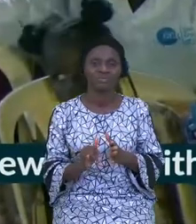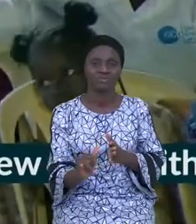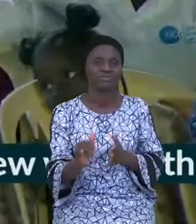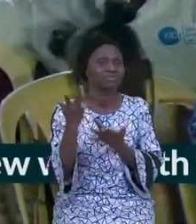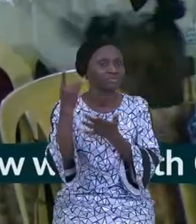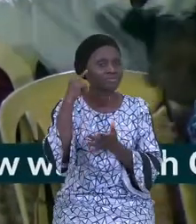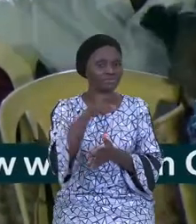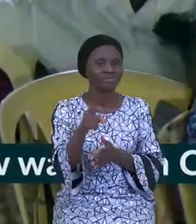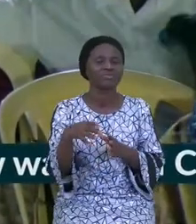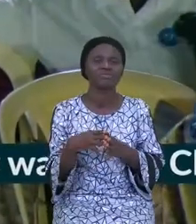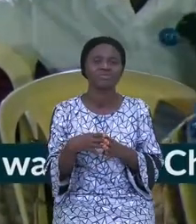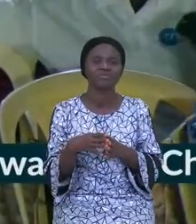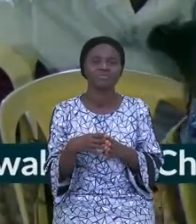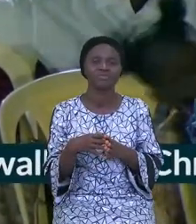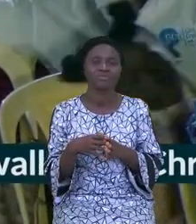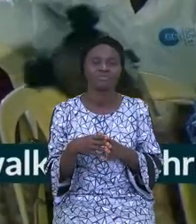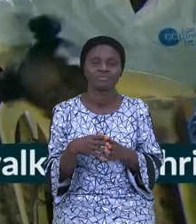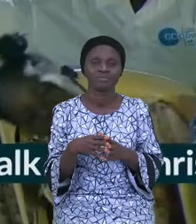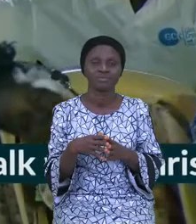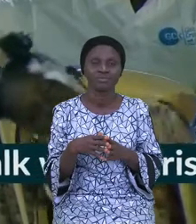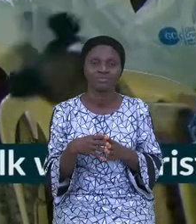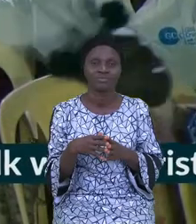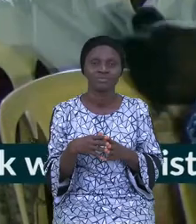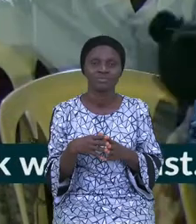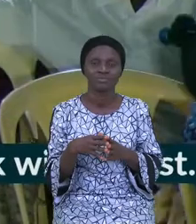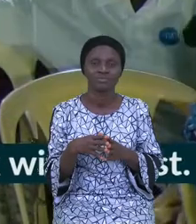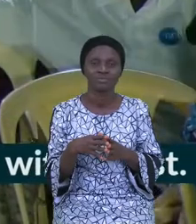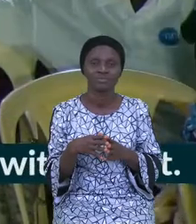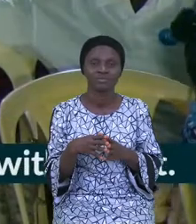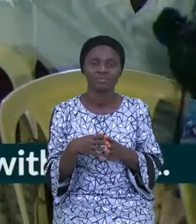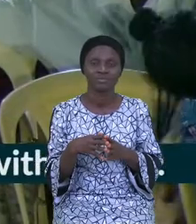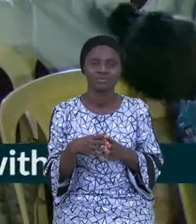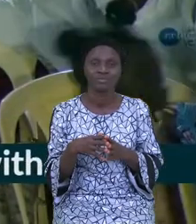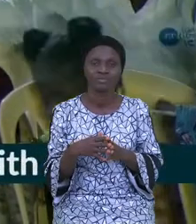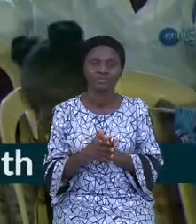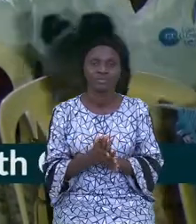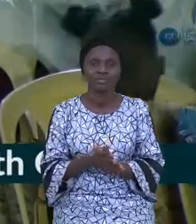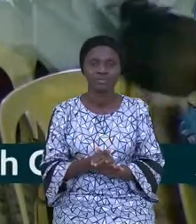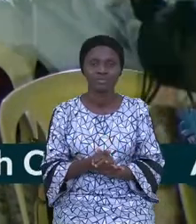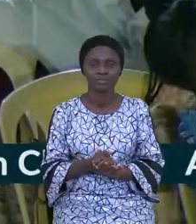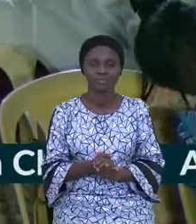You can indicate by raising up the flag if you have done.